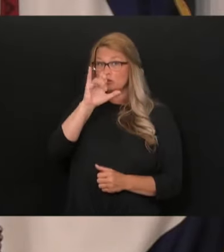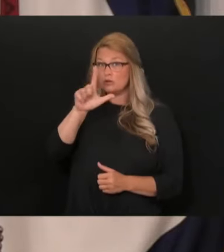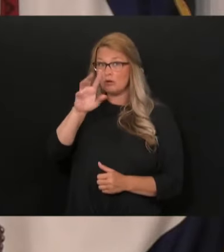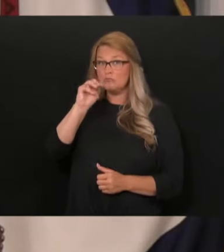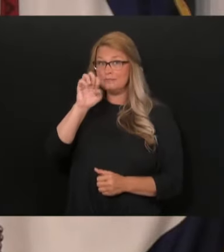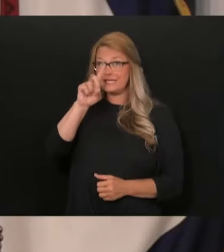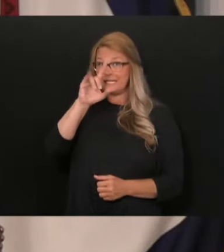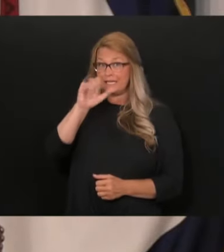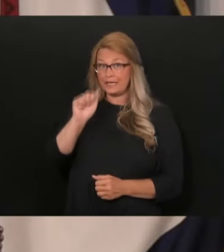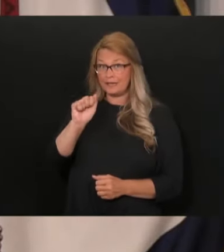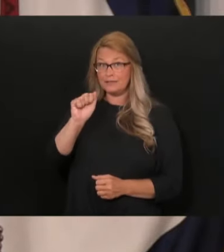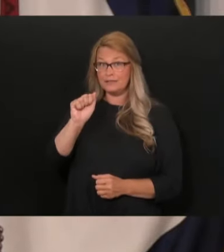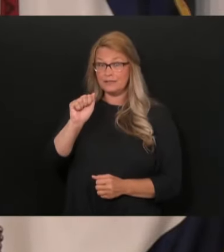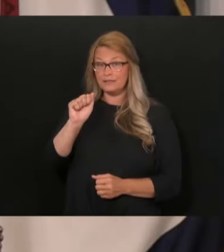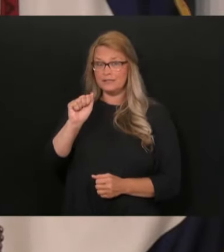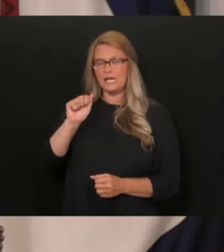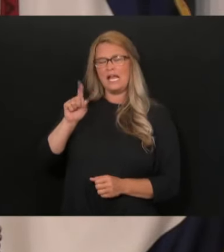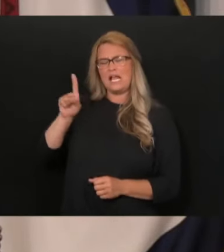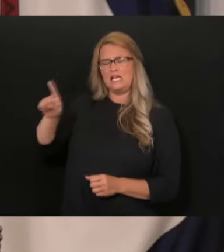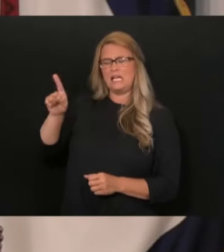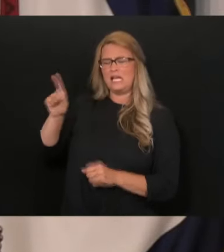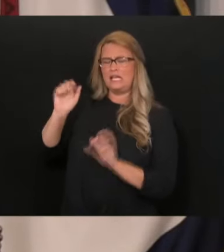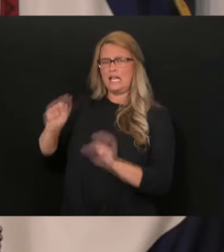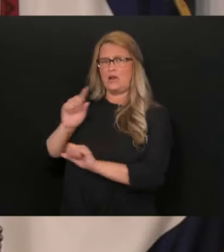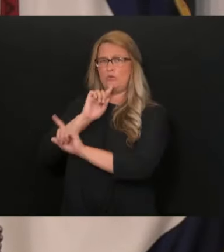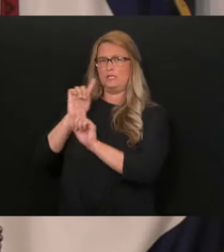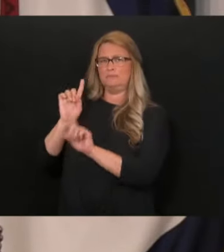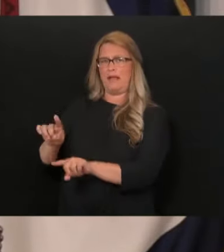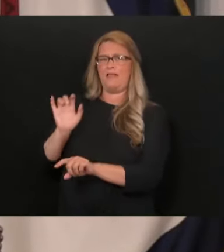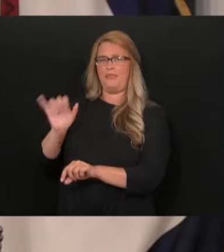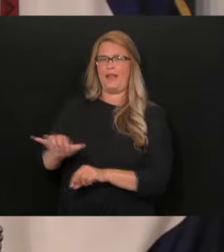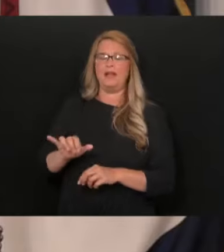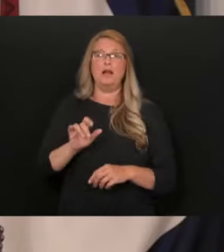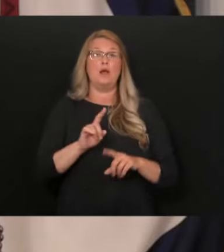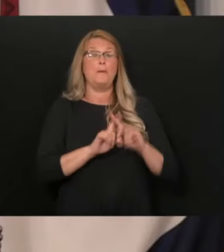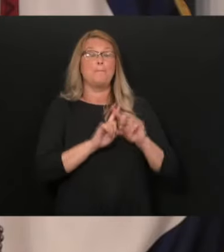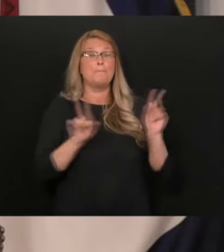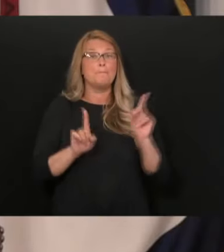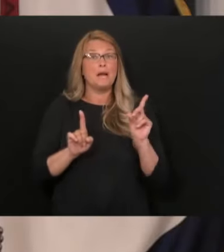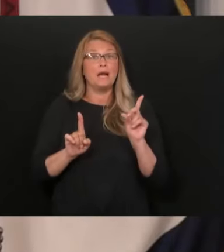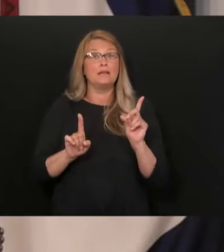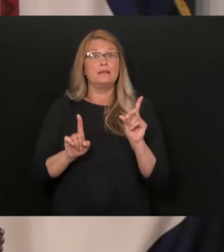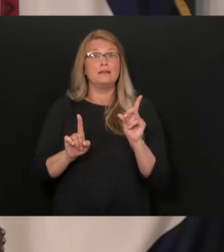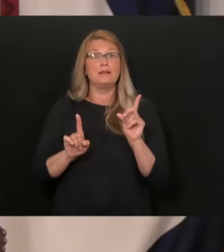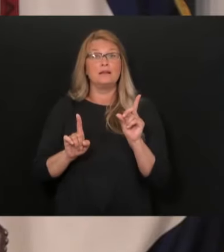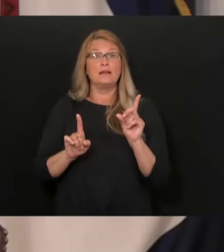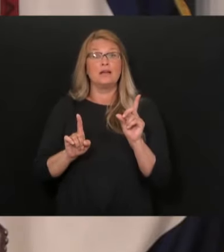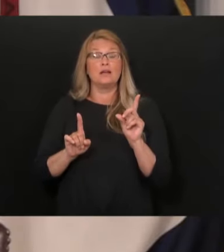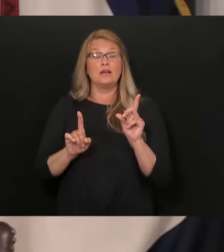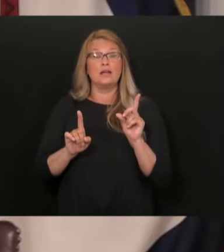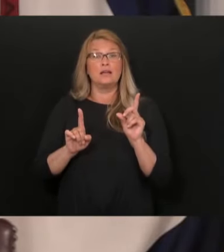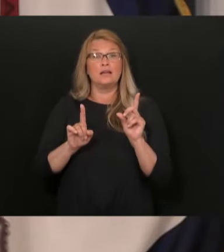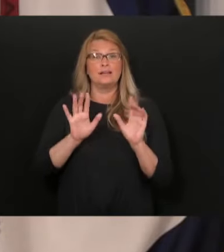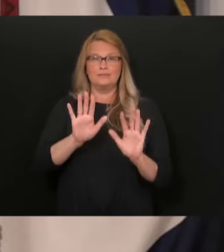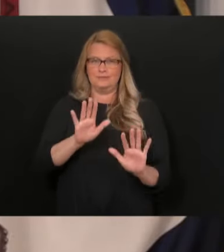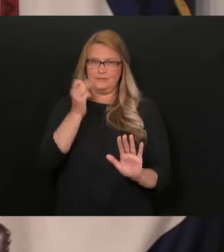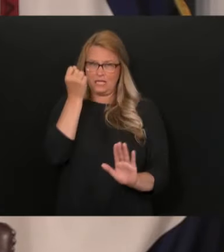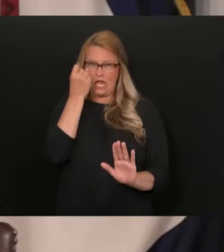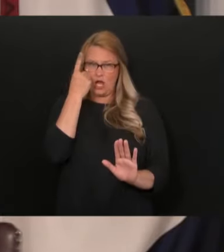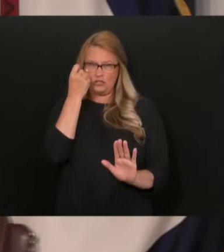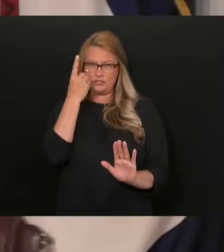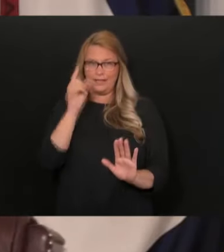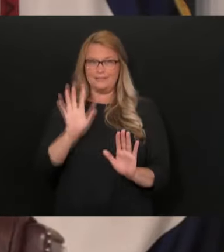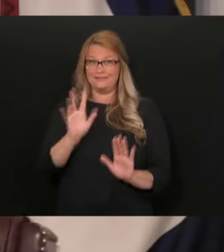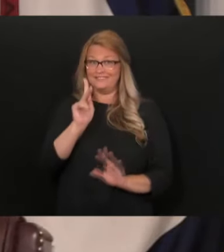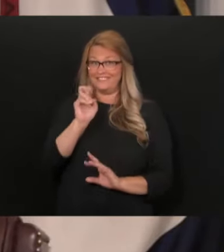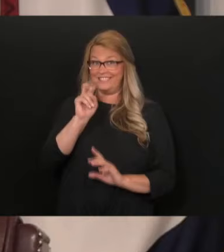kind of stuff, I want our general to weigh in, and I want him to weigh in on the backside here as well. But just think about this, Kenny. You know,